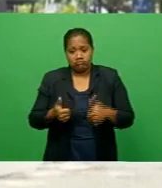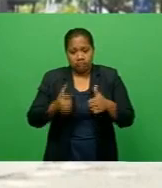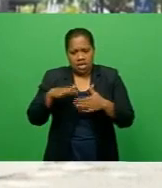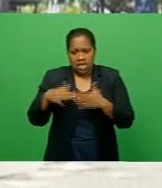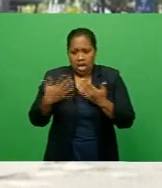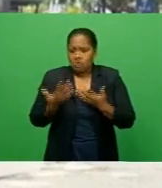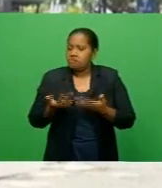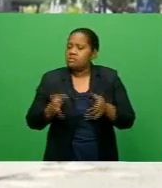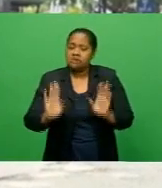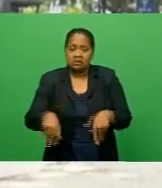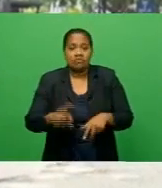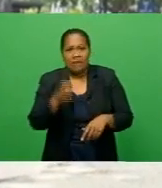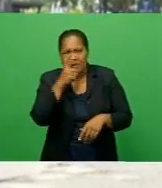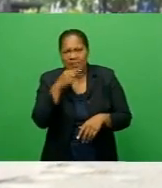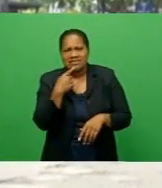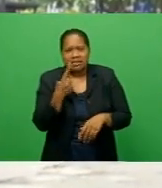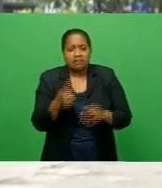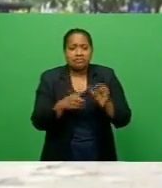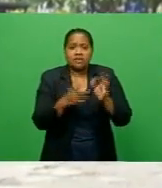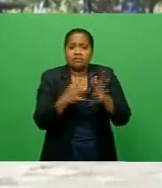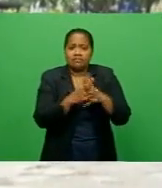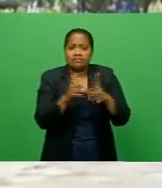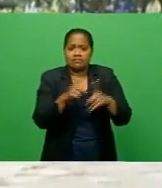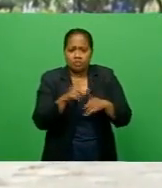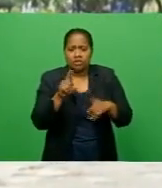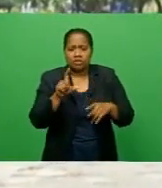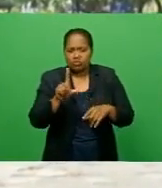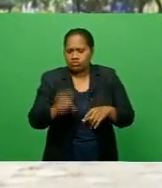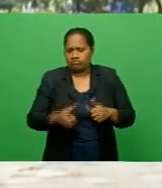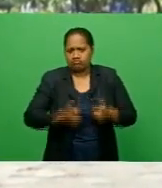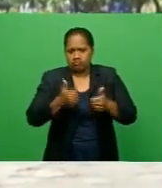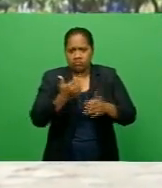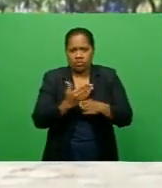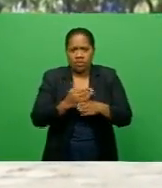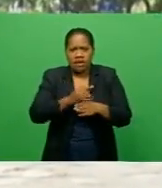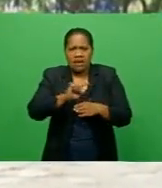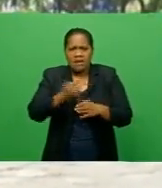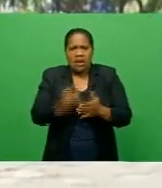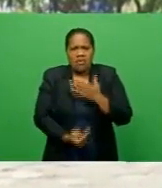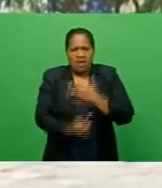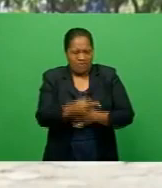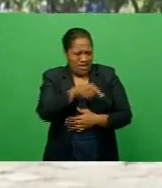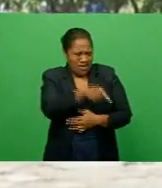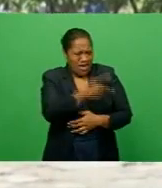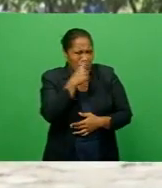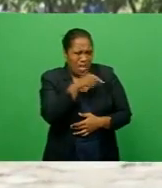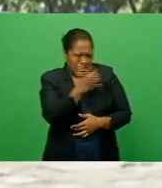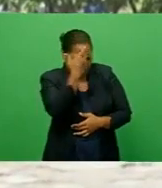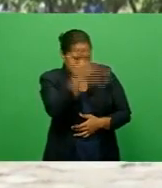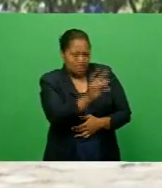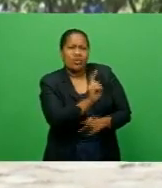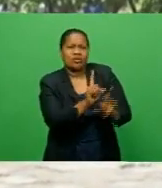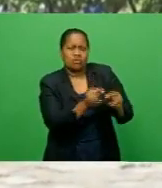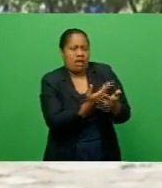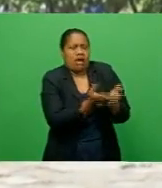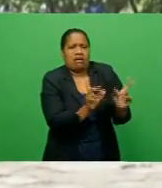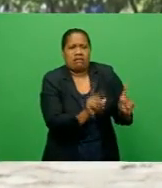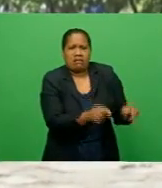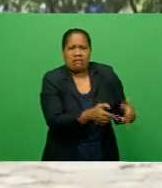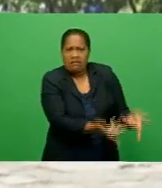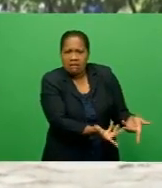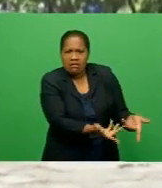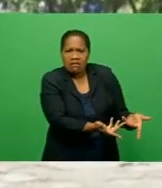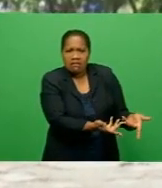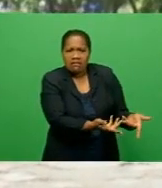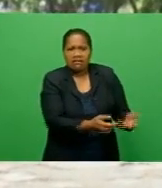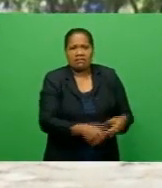PWD used to do better work with the experience they had. But these guys, they don't really know what to do, how to do, and in what